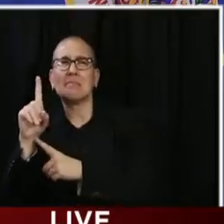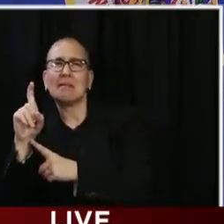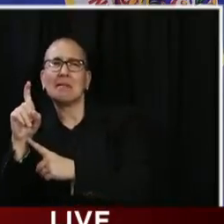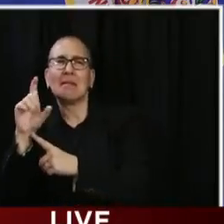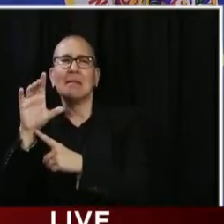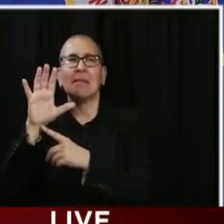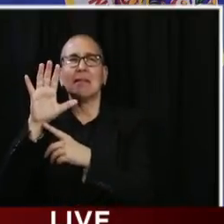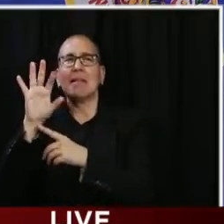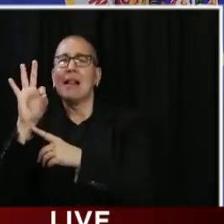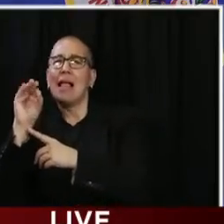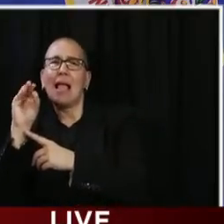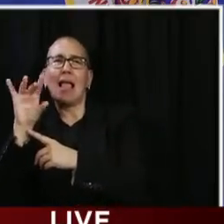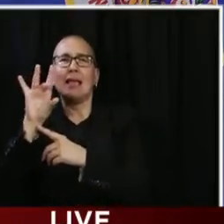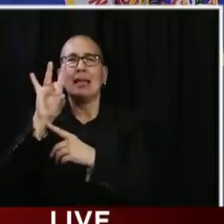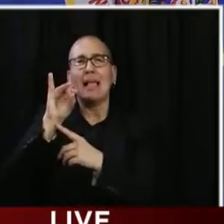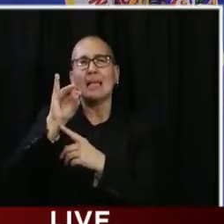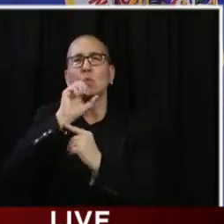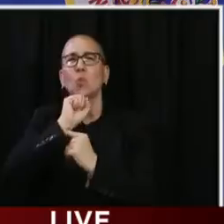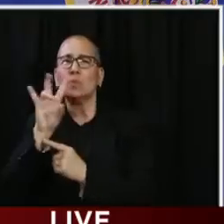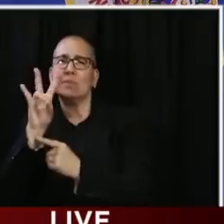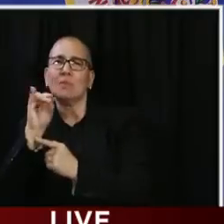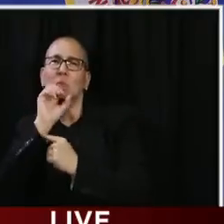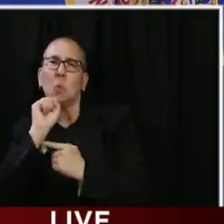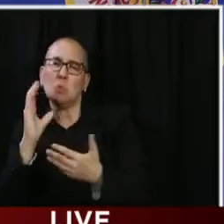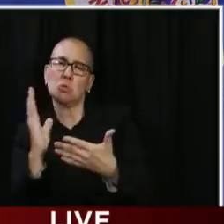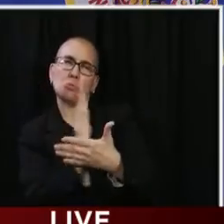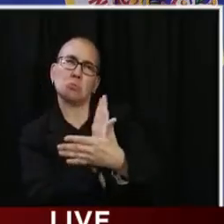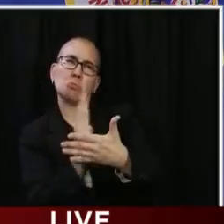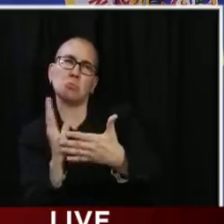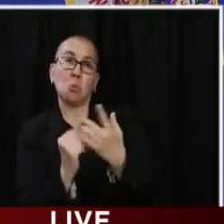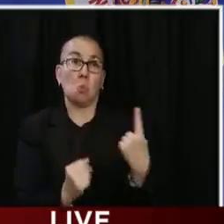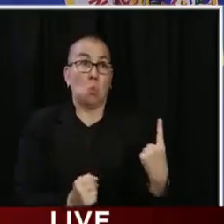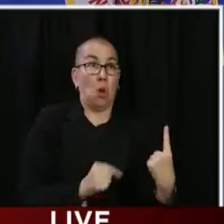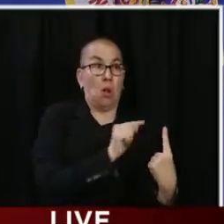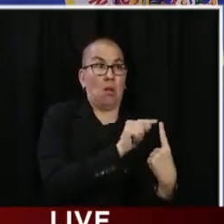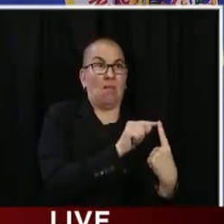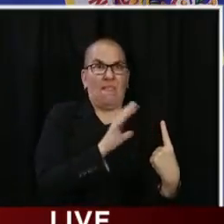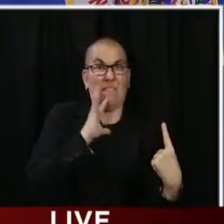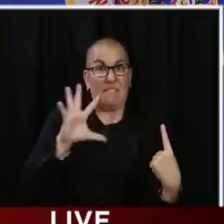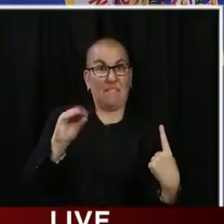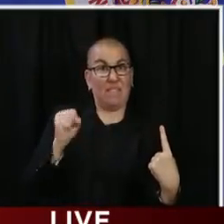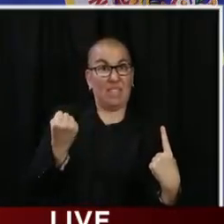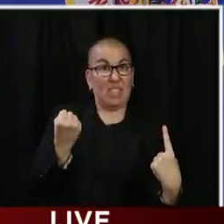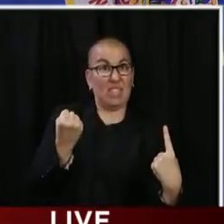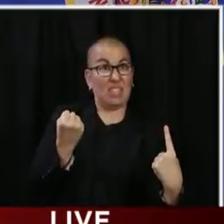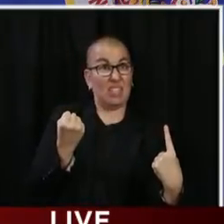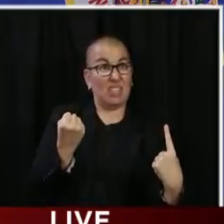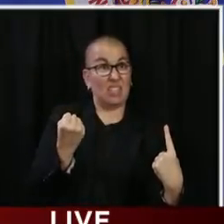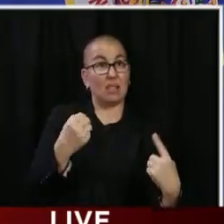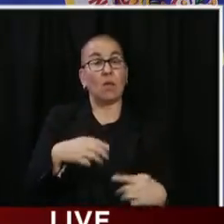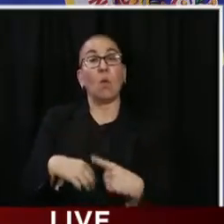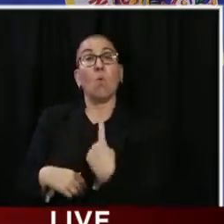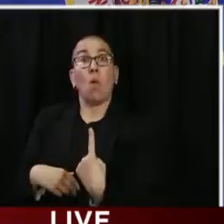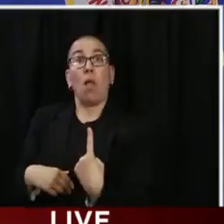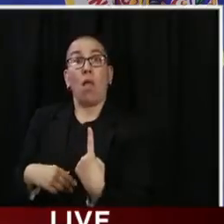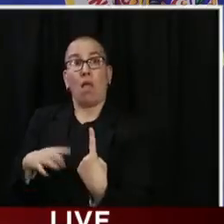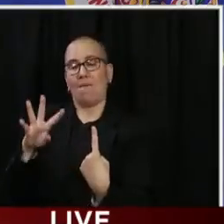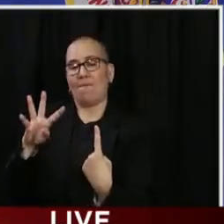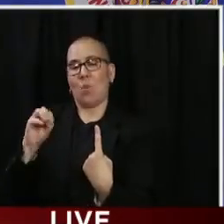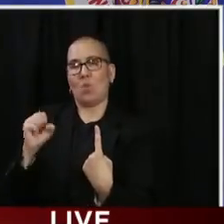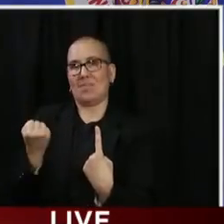their 60s, and one person in their 50s and one in their 40s. So again, this is not something that never affects younger